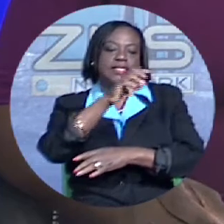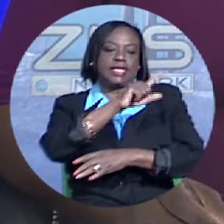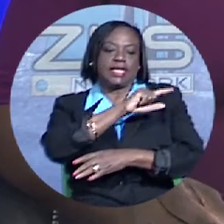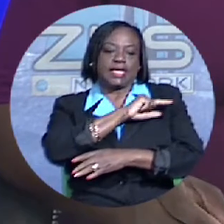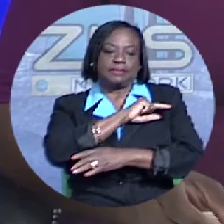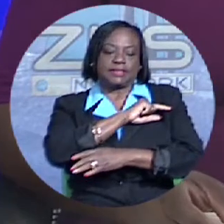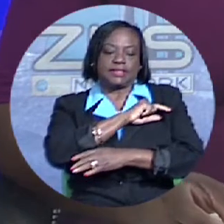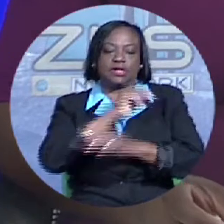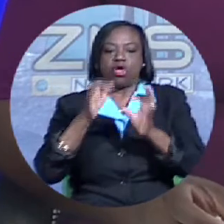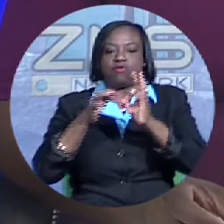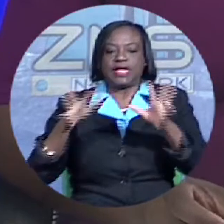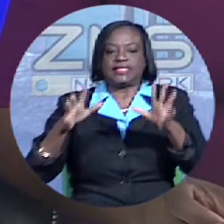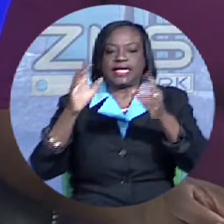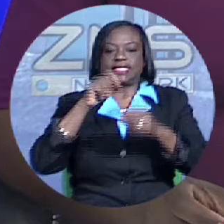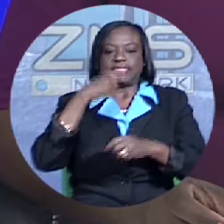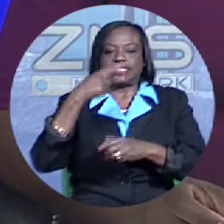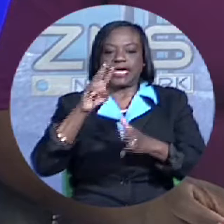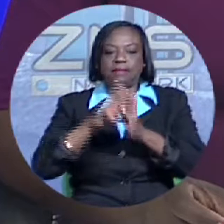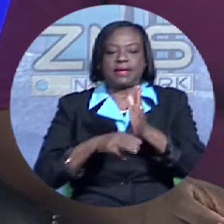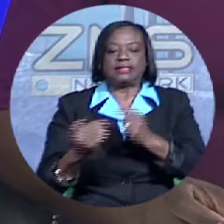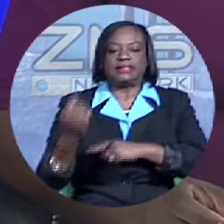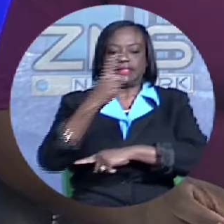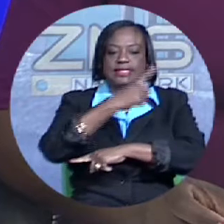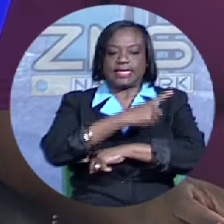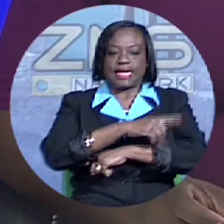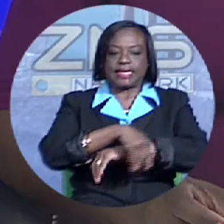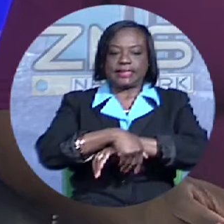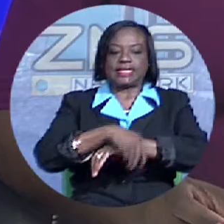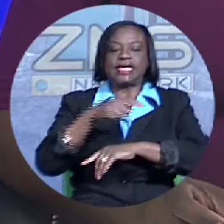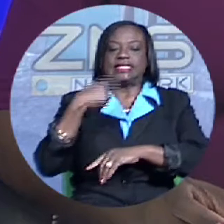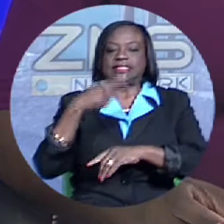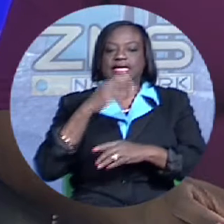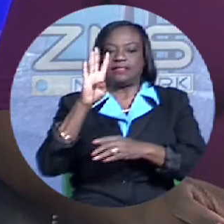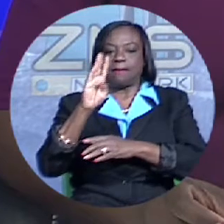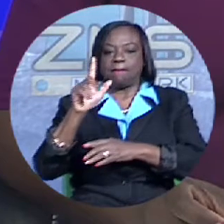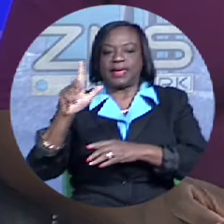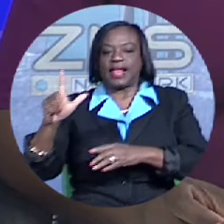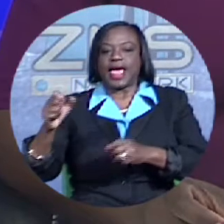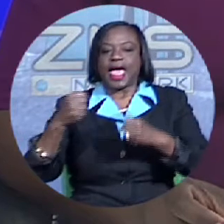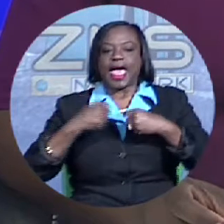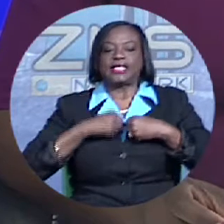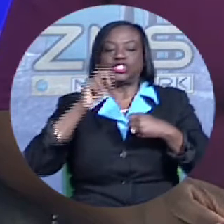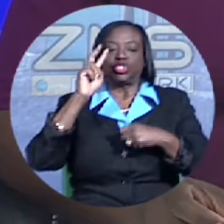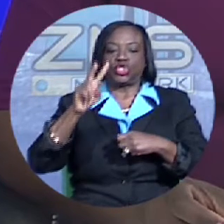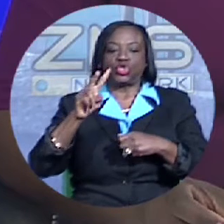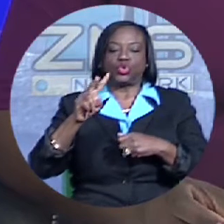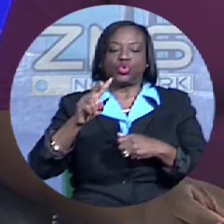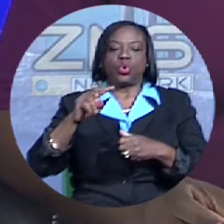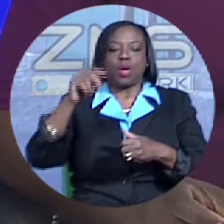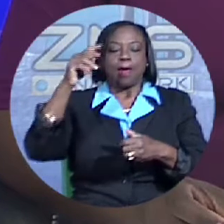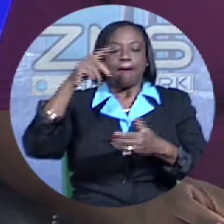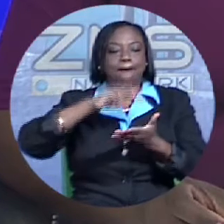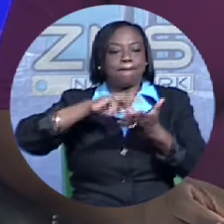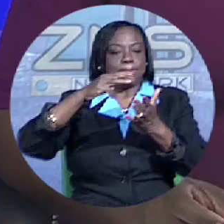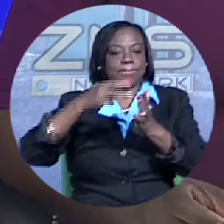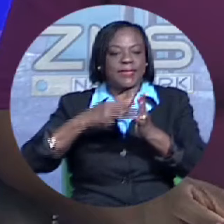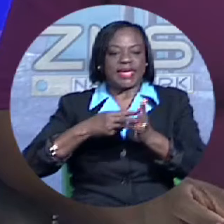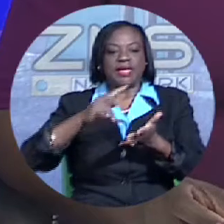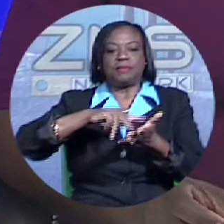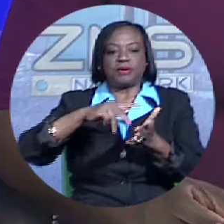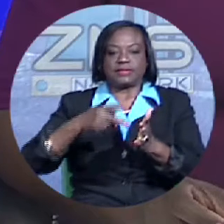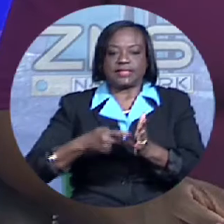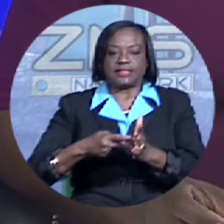Gibson released a statement tonight pointing out that the bill has two main purposes. The first, she says, is to ensure that the police